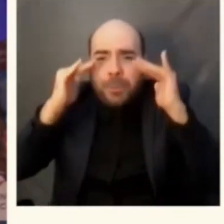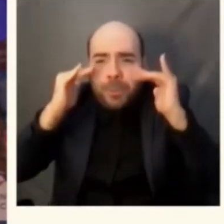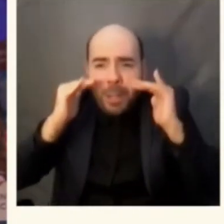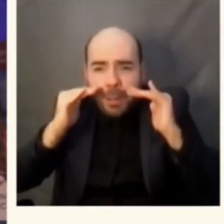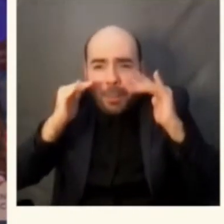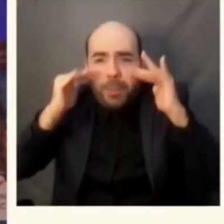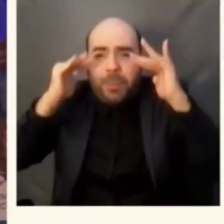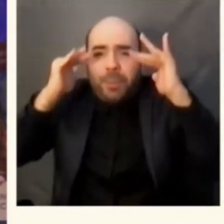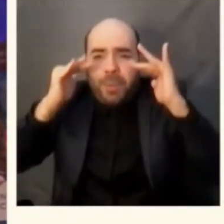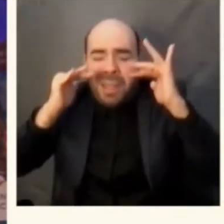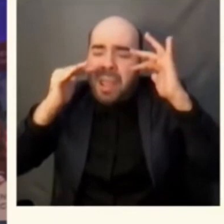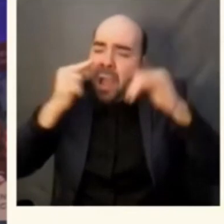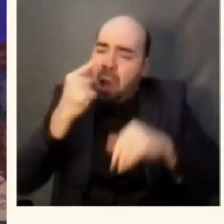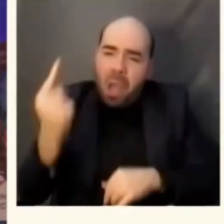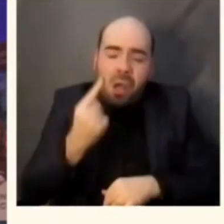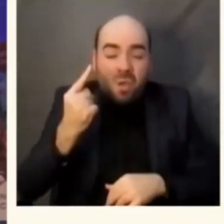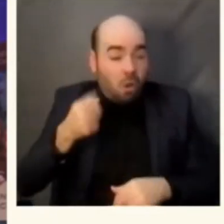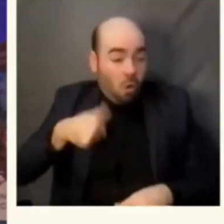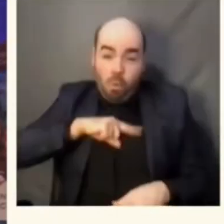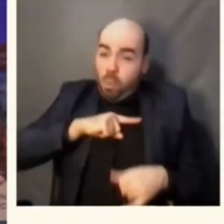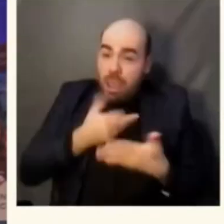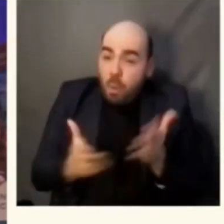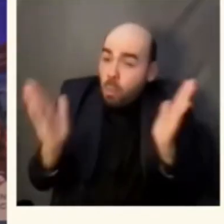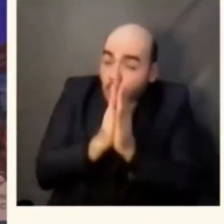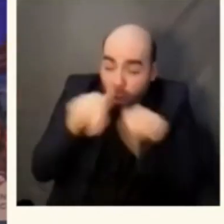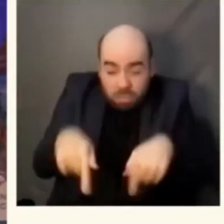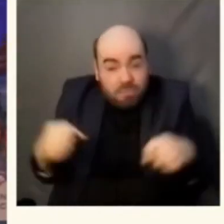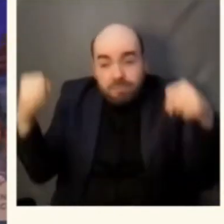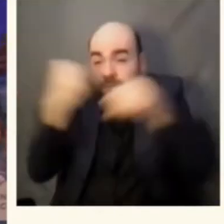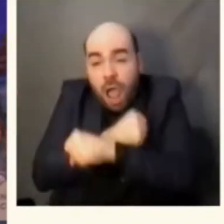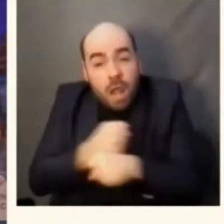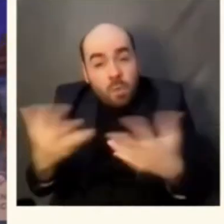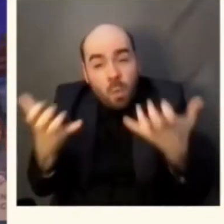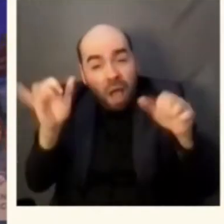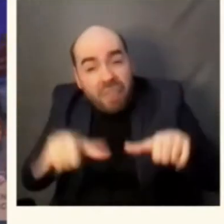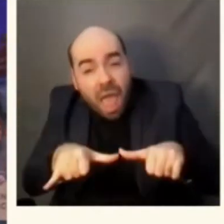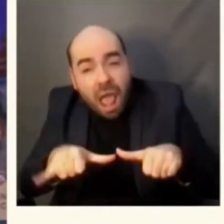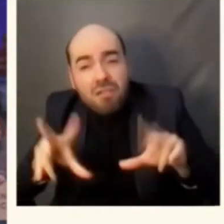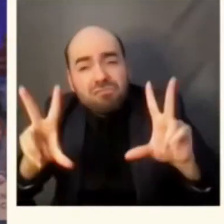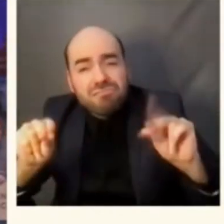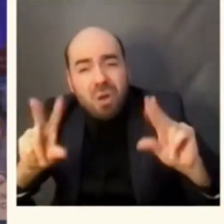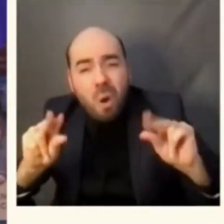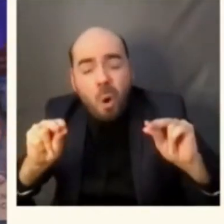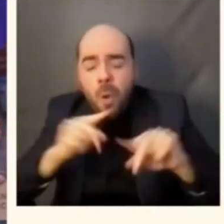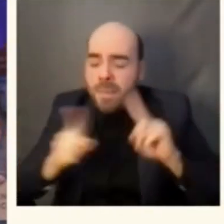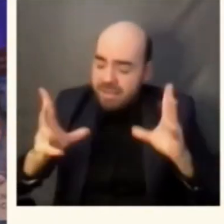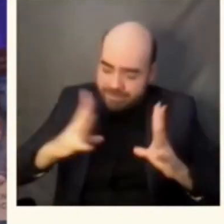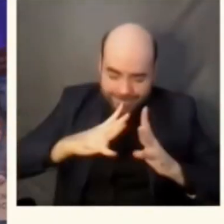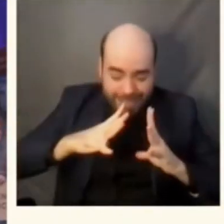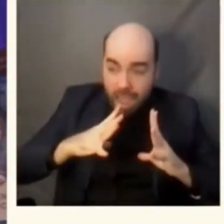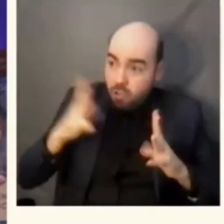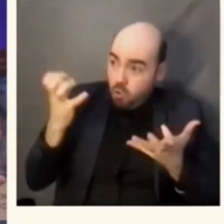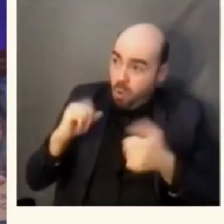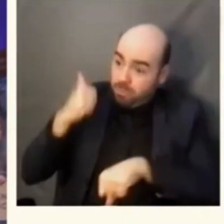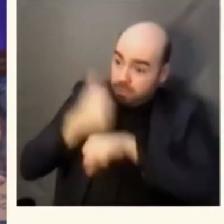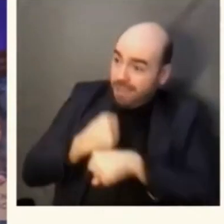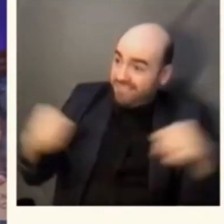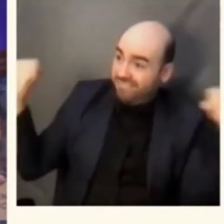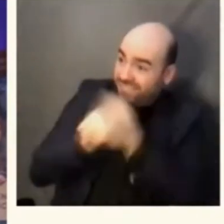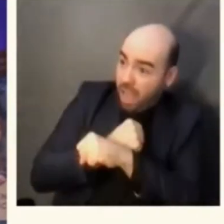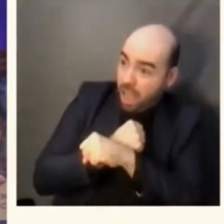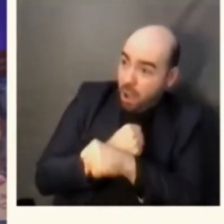fight. We did not ask for this fight. But if fight we must, and